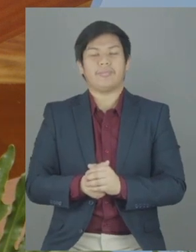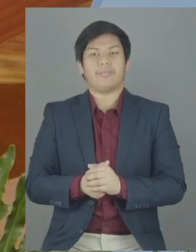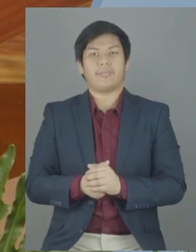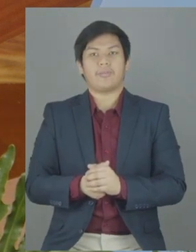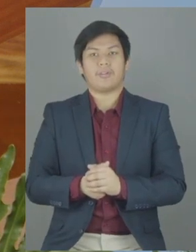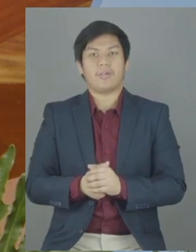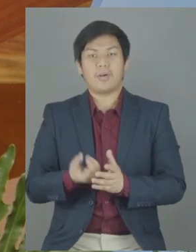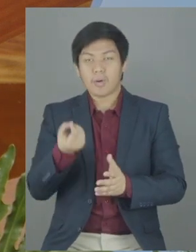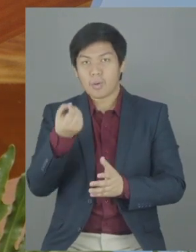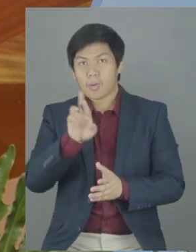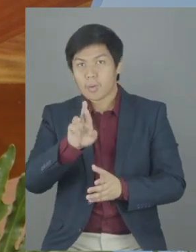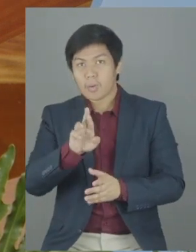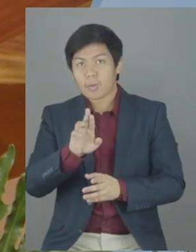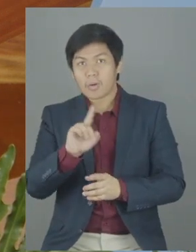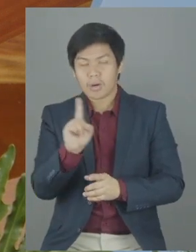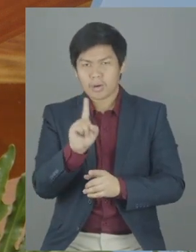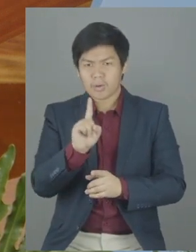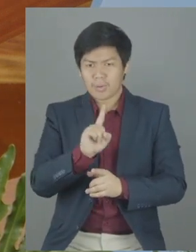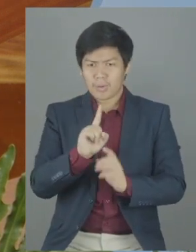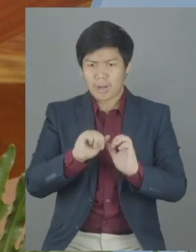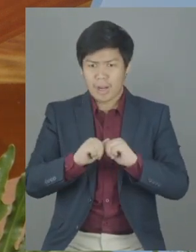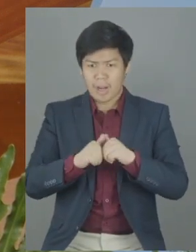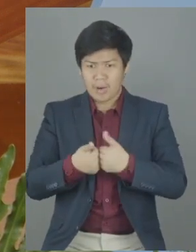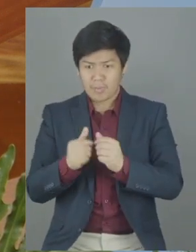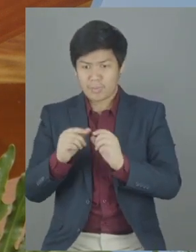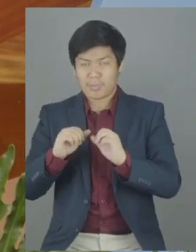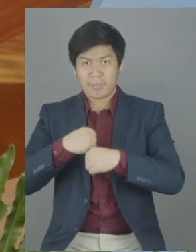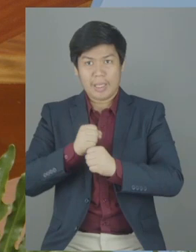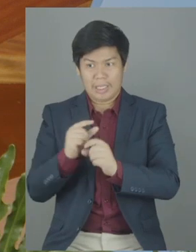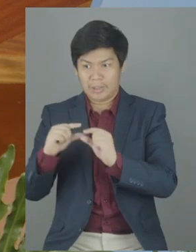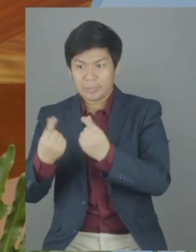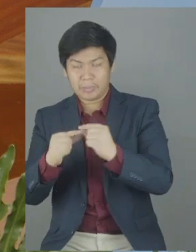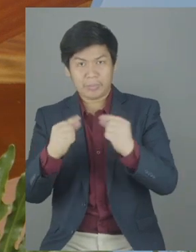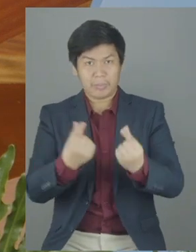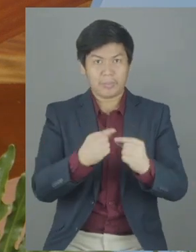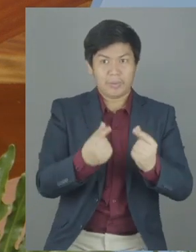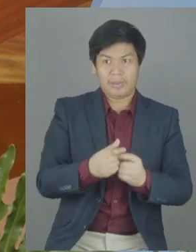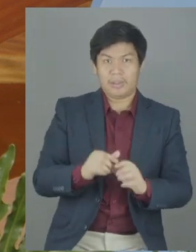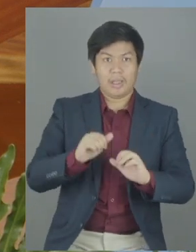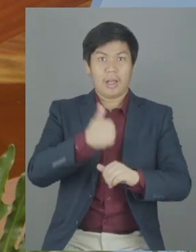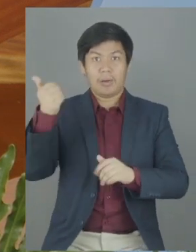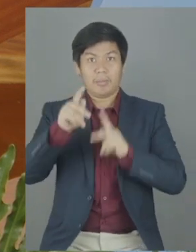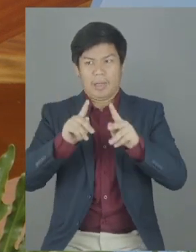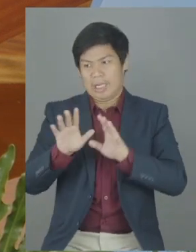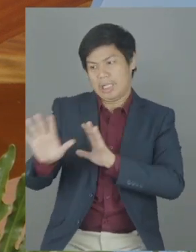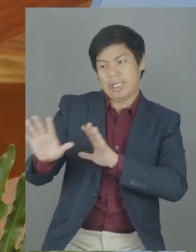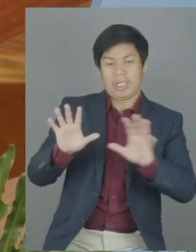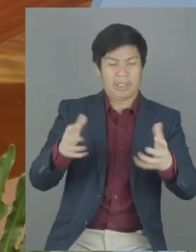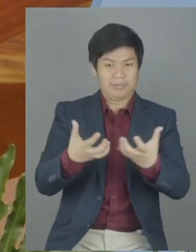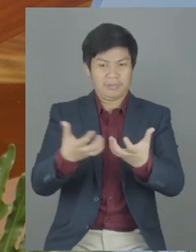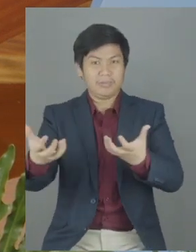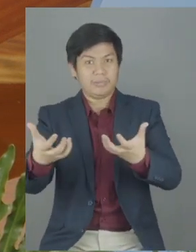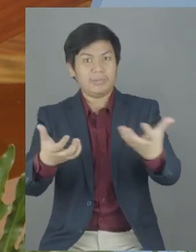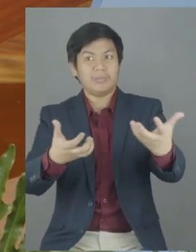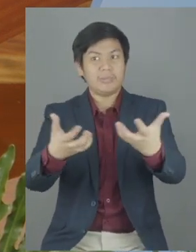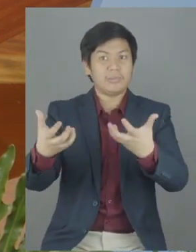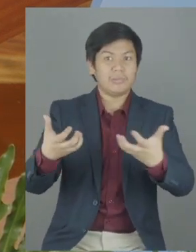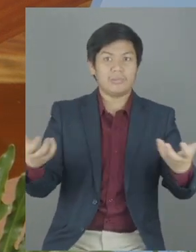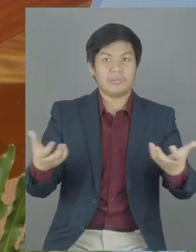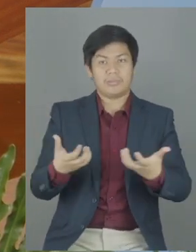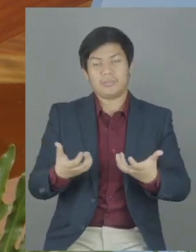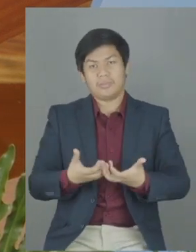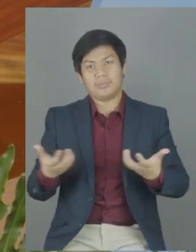Or how are we creating cliques? How do we separate ourselves from